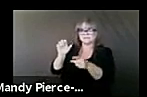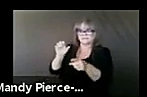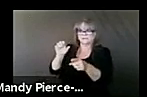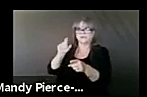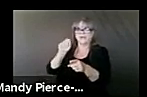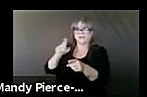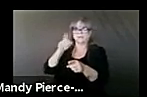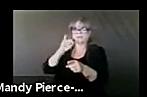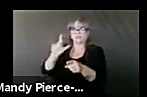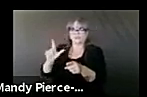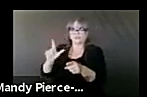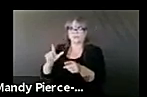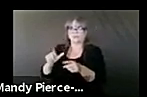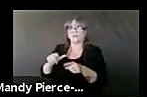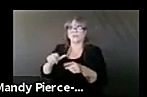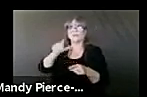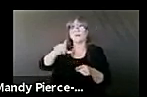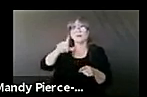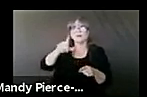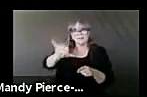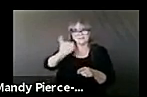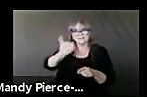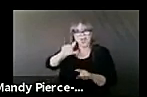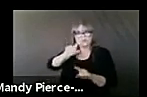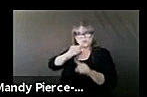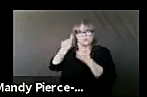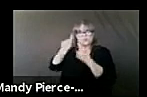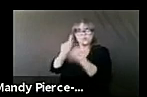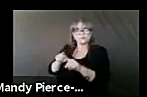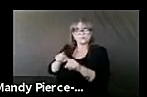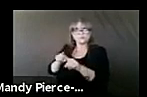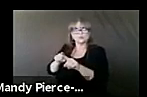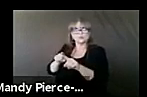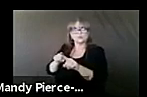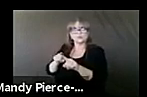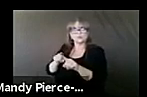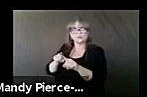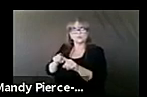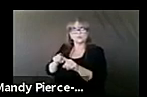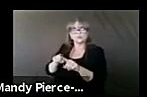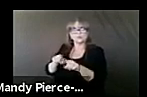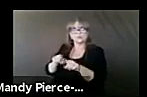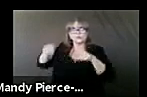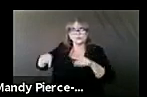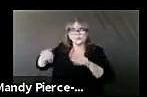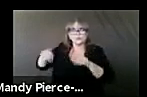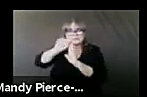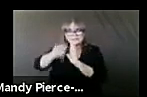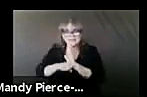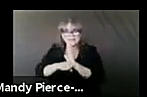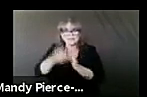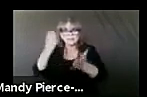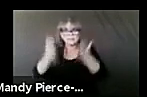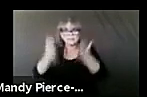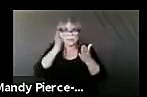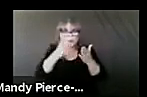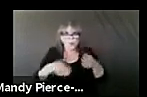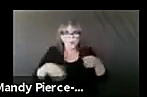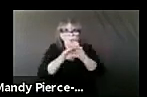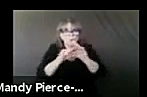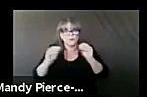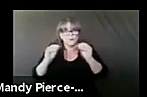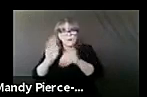take regarding social distancing? Is the state looking at closing more types of businesses, giving people less